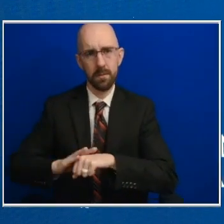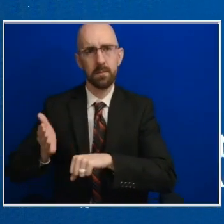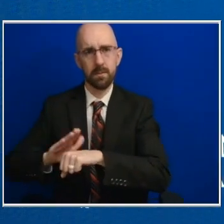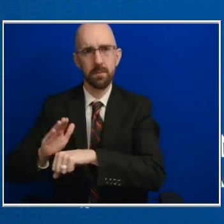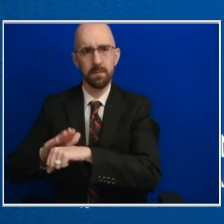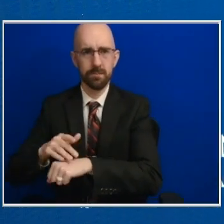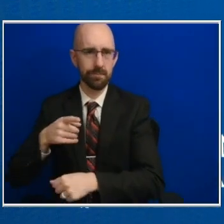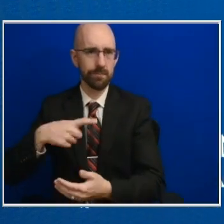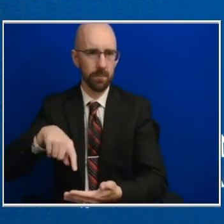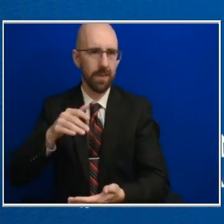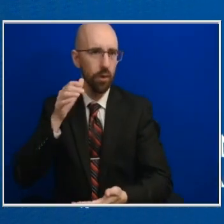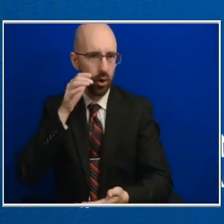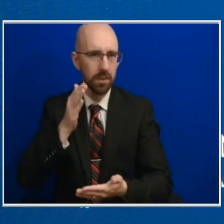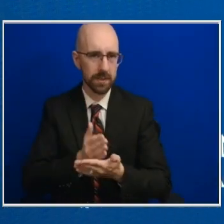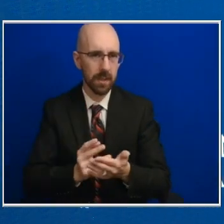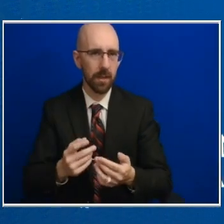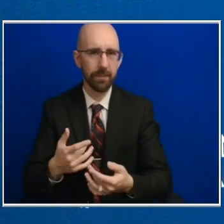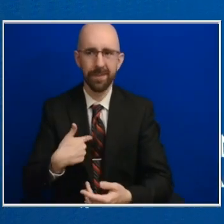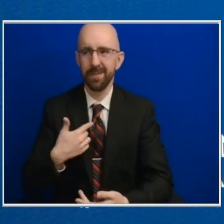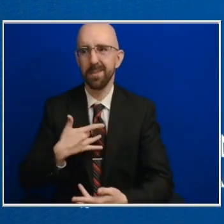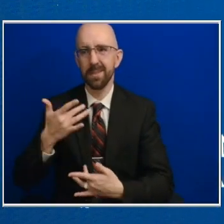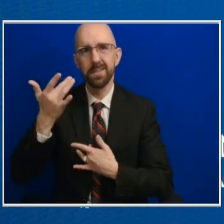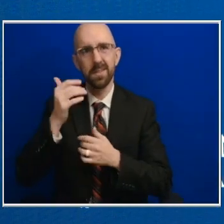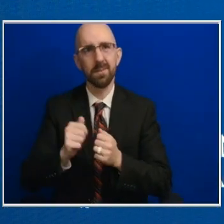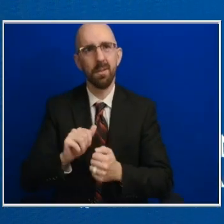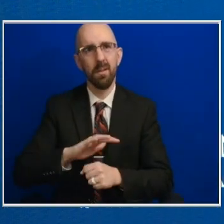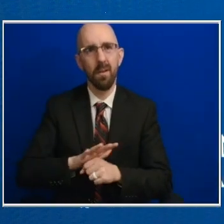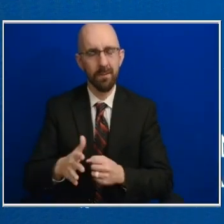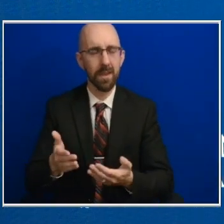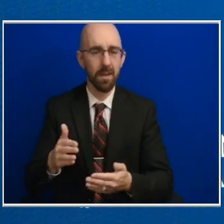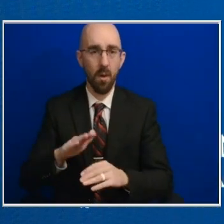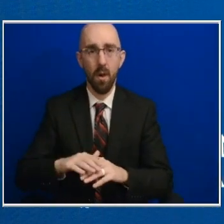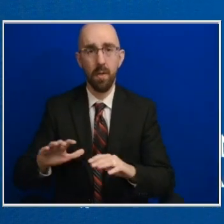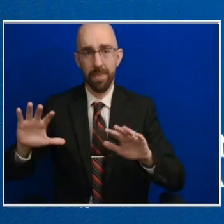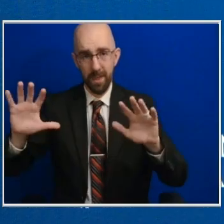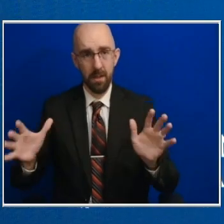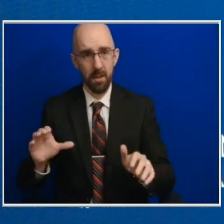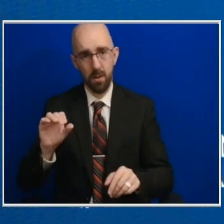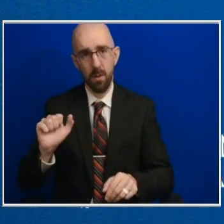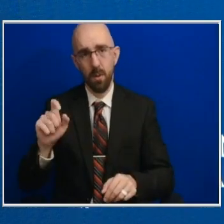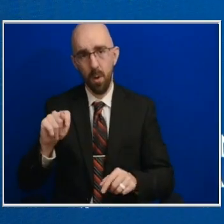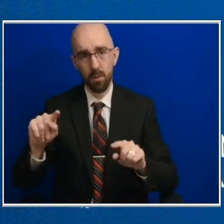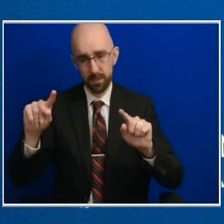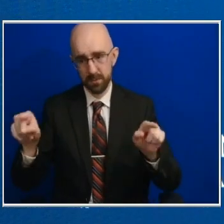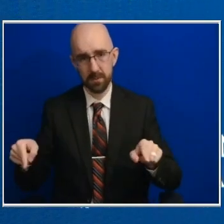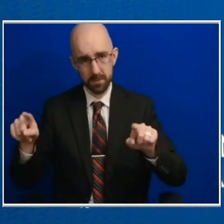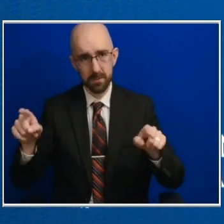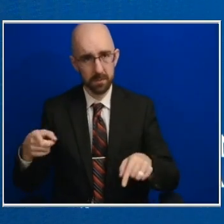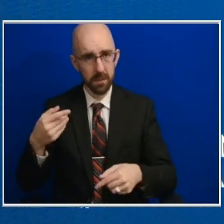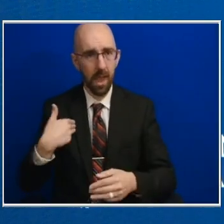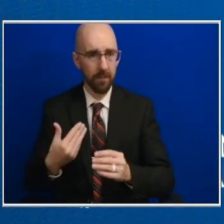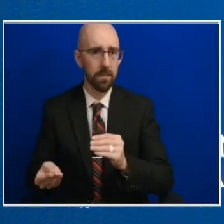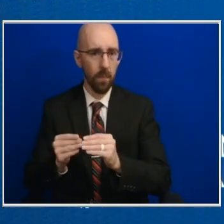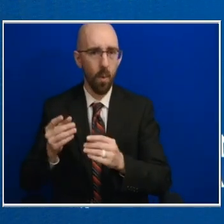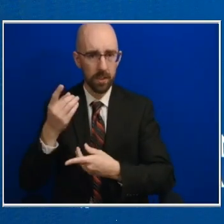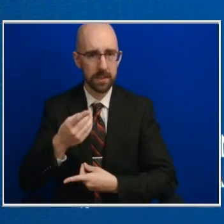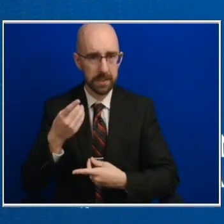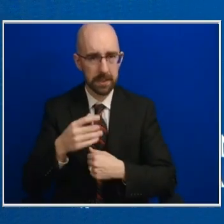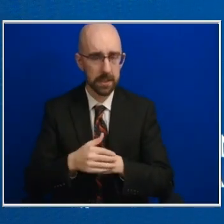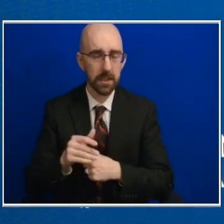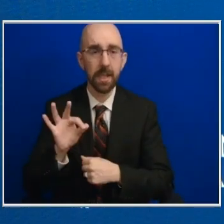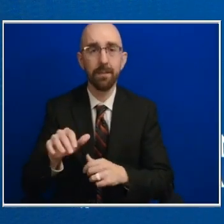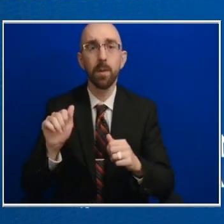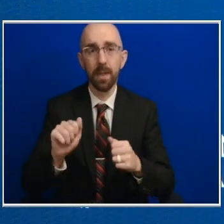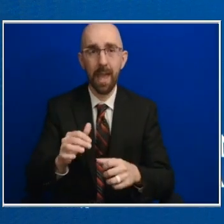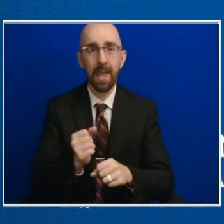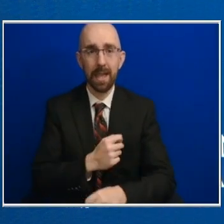recently. We've also seen the news stories, especially out on the coast, with increasing rates of disease. If you can get the COVID vaccine,